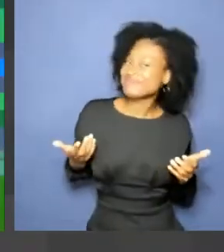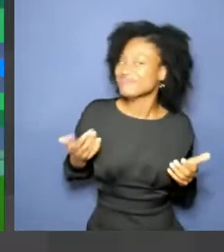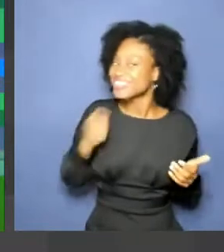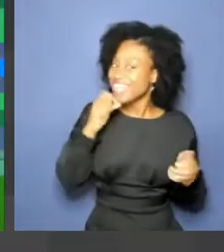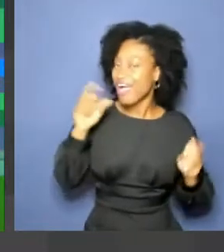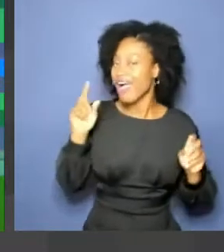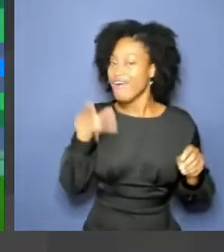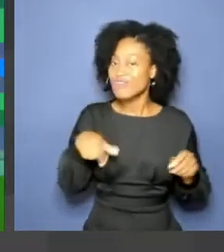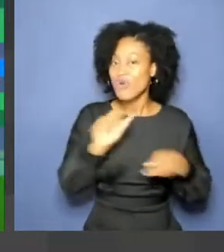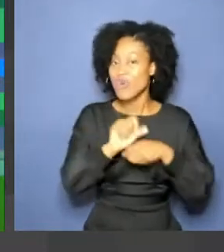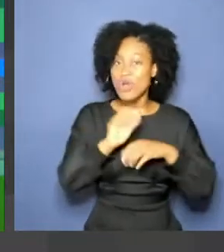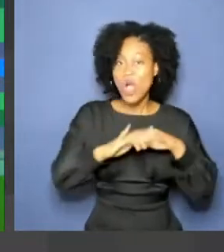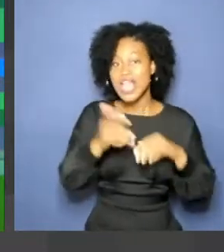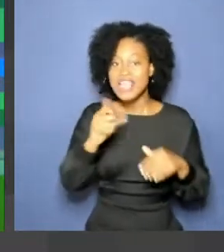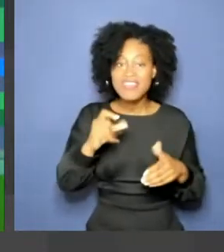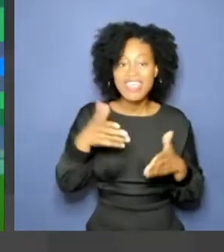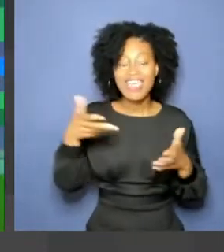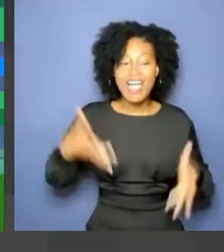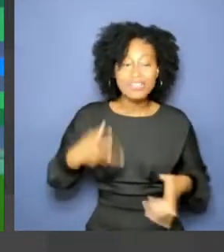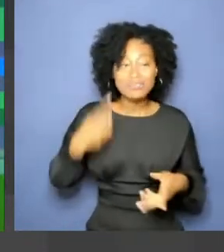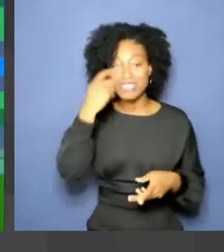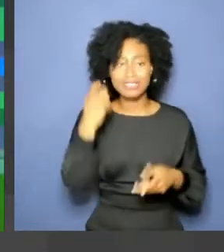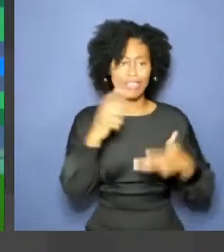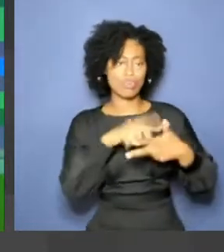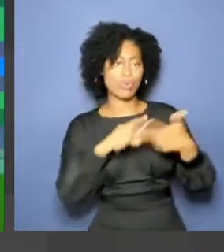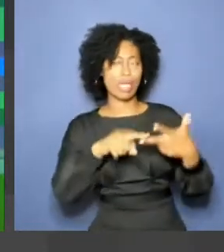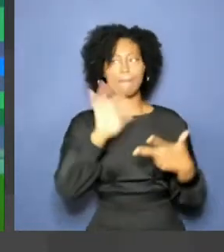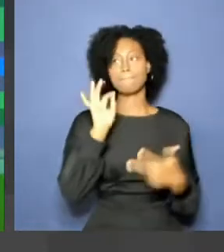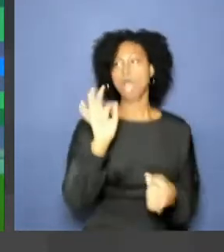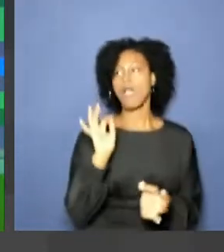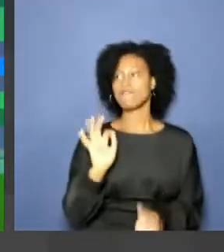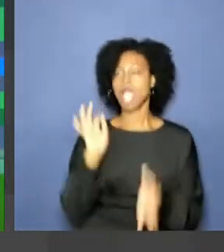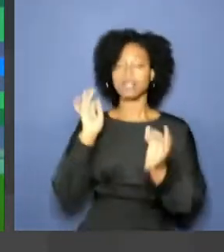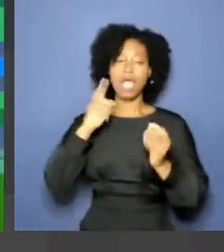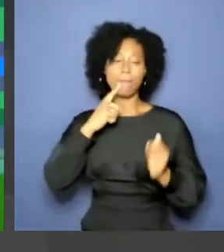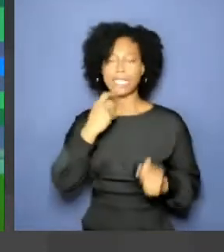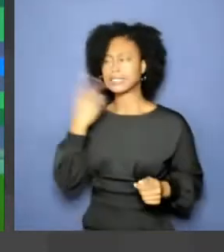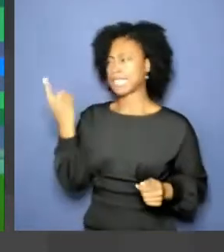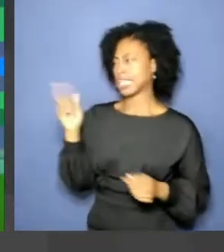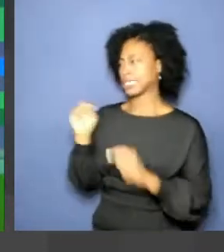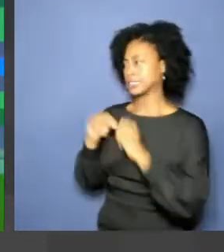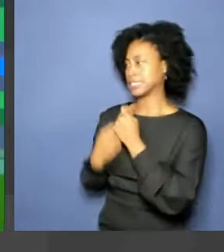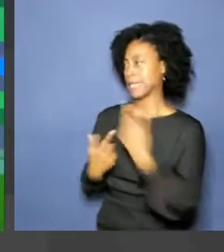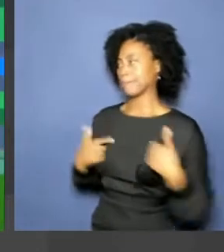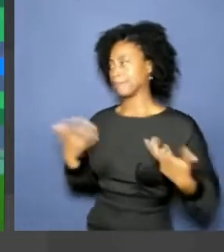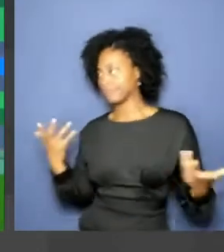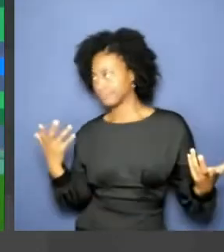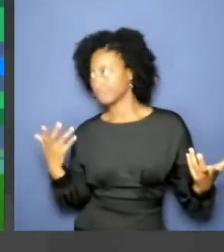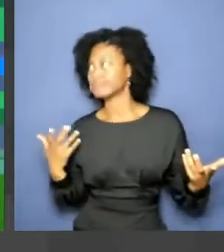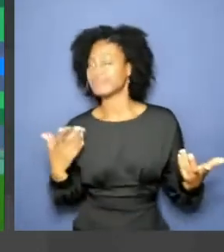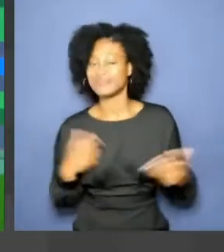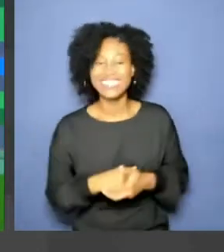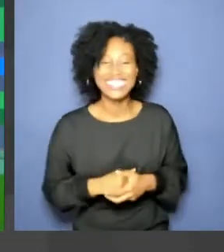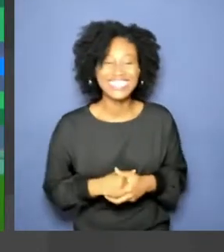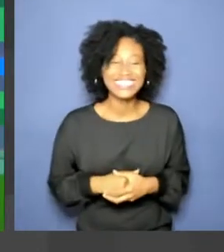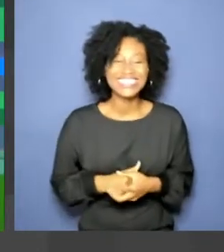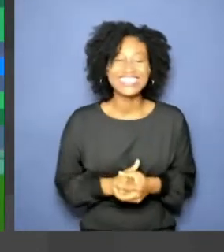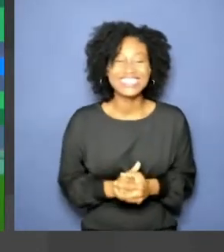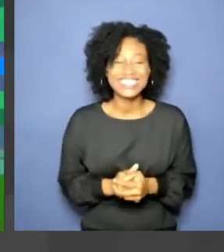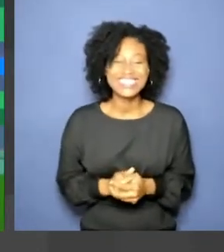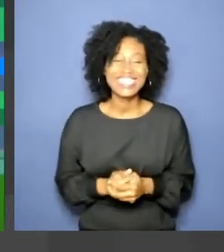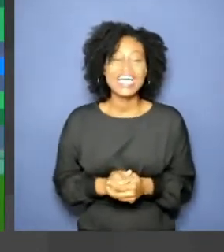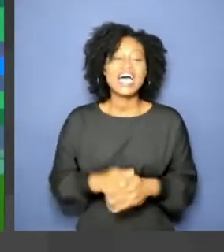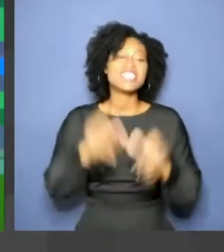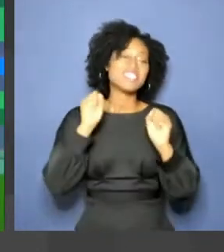else. These three are perfect. I'm gonna have to talk to the team about that. So we're not